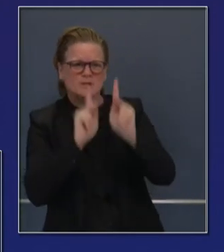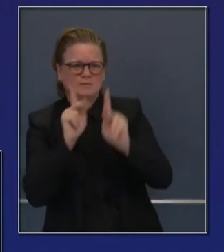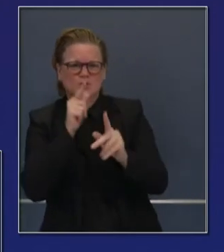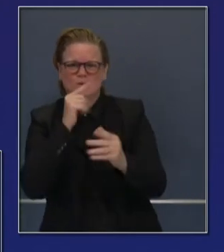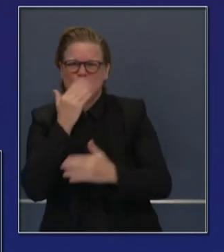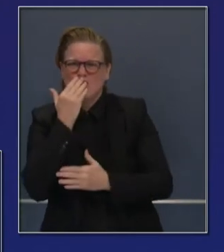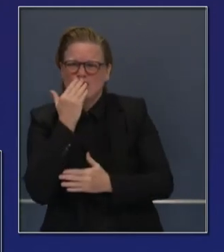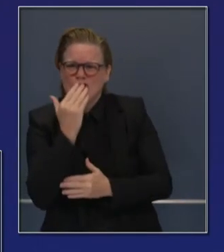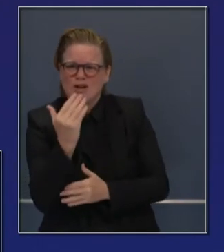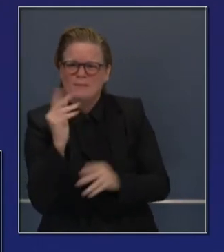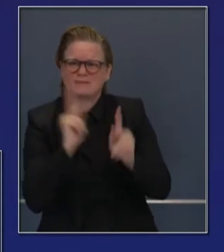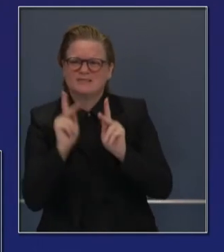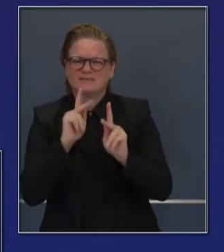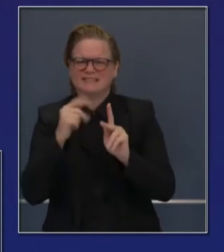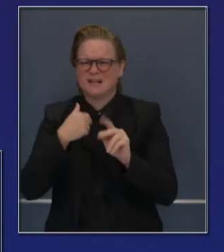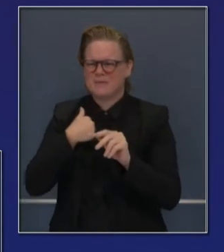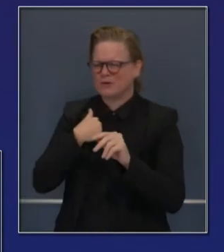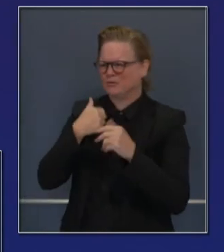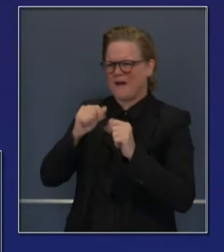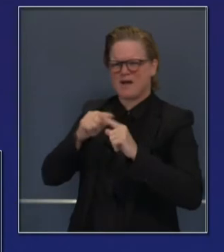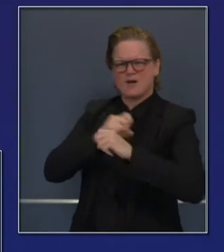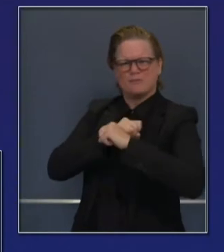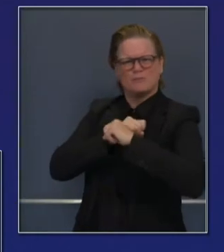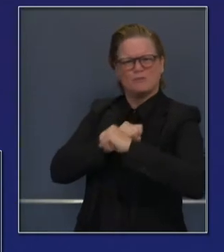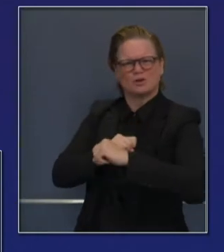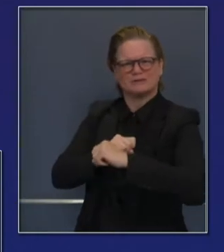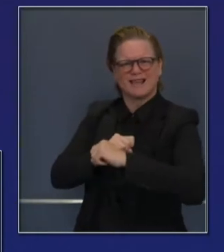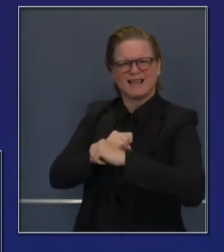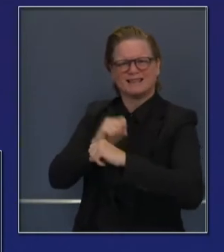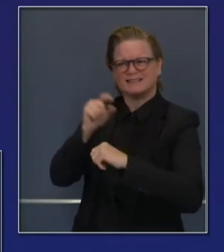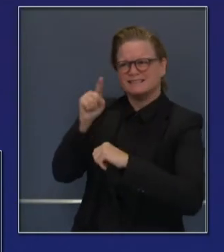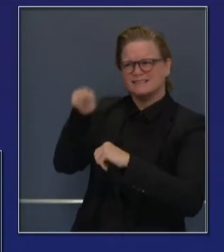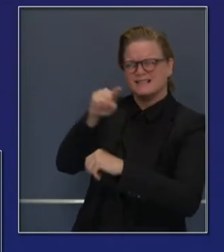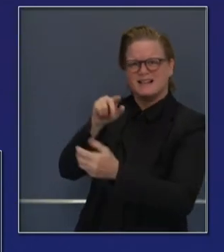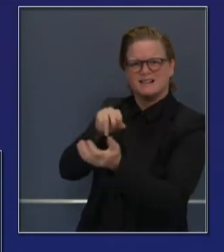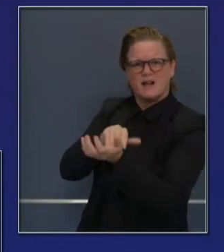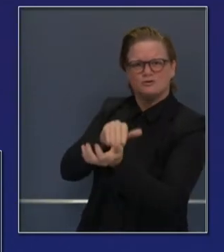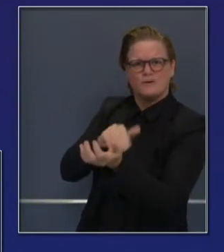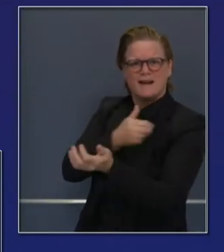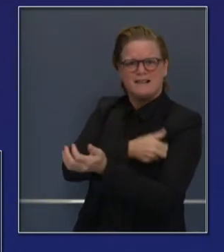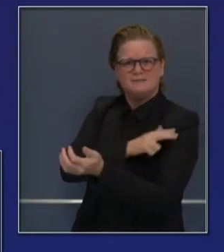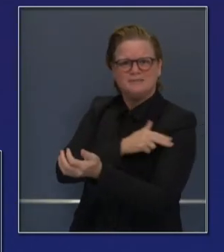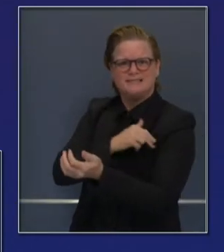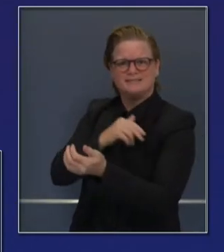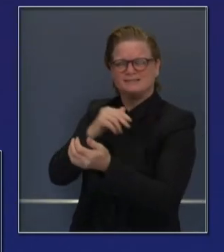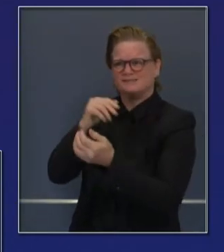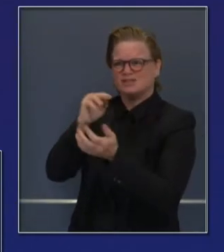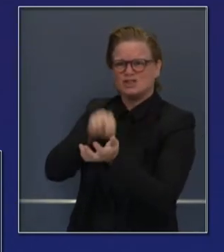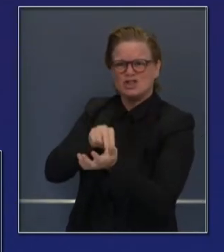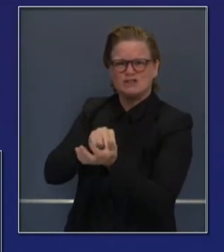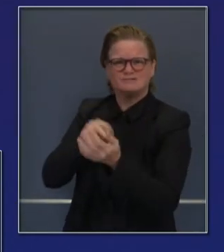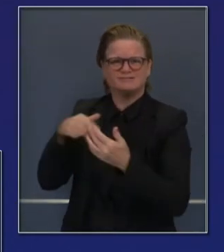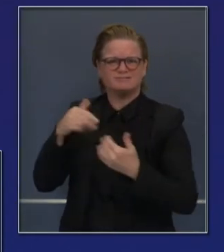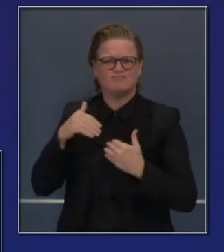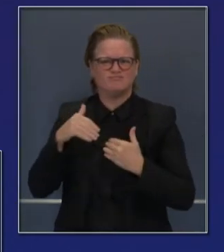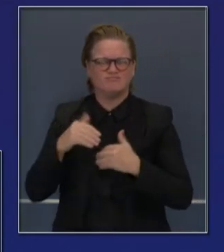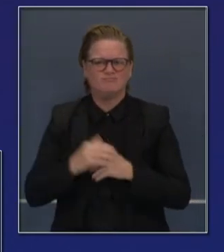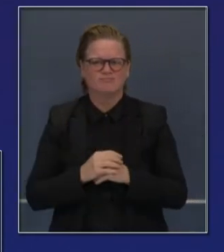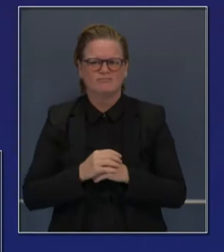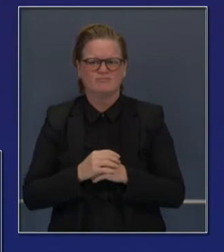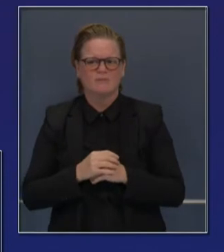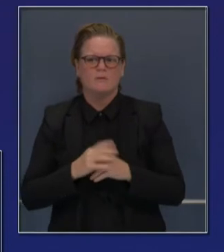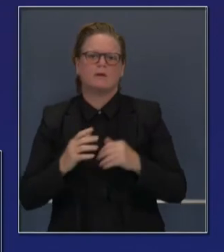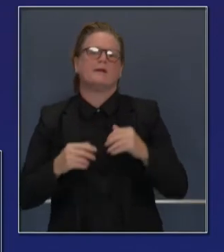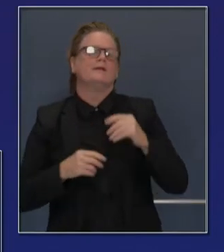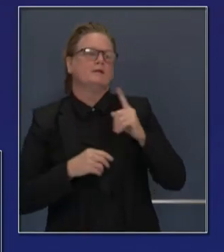well. No, I appreciate that. And I want to just pick up a little bit on what Dr. Galley was just saying as it relates to our